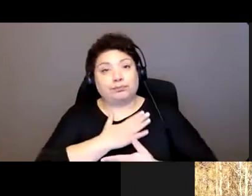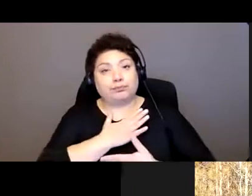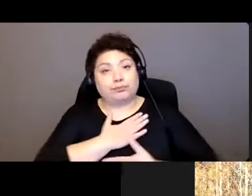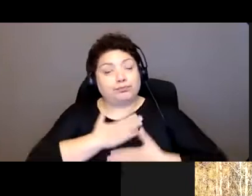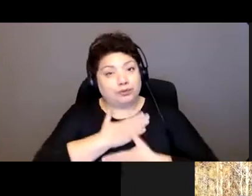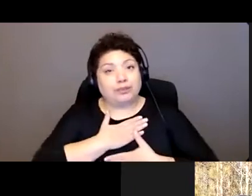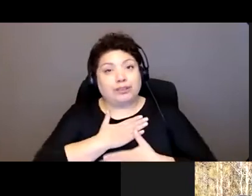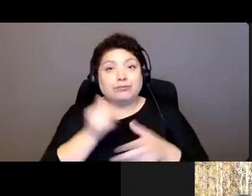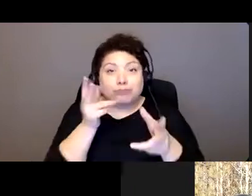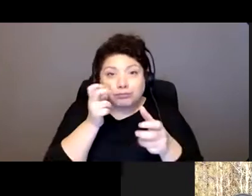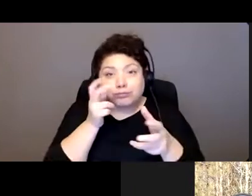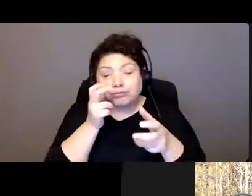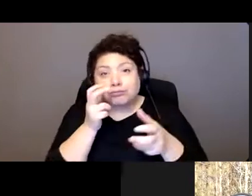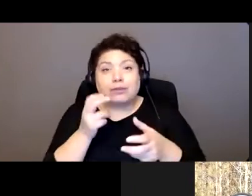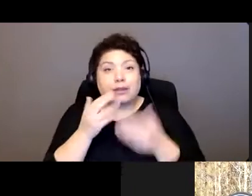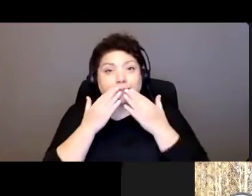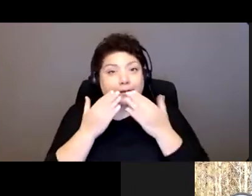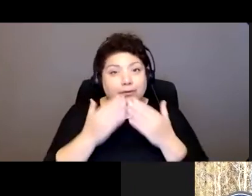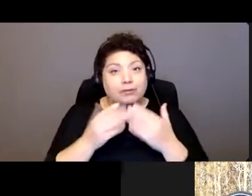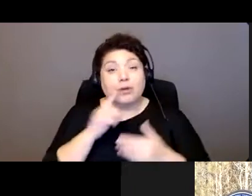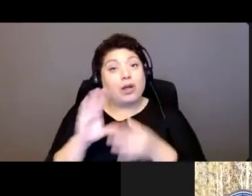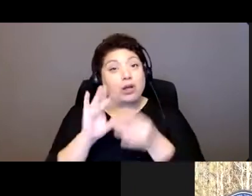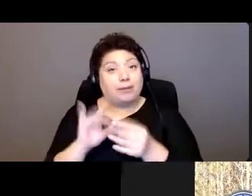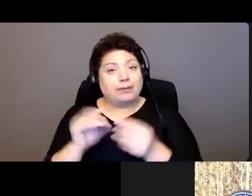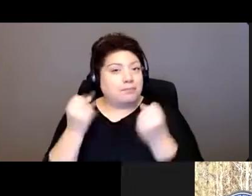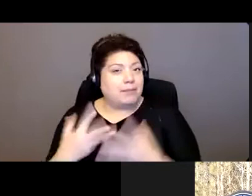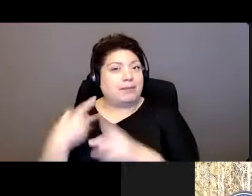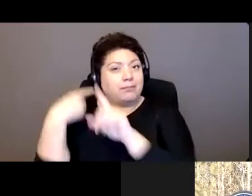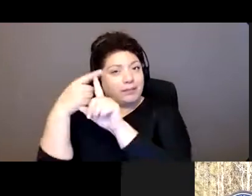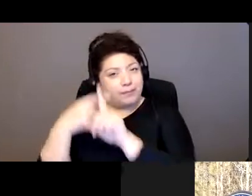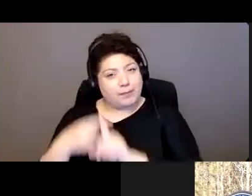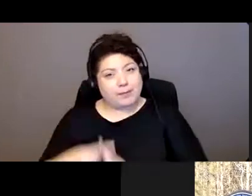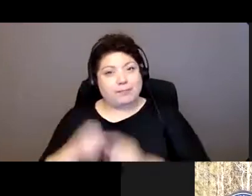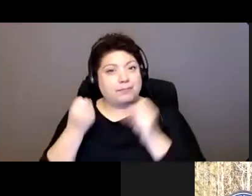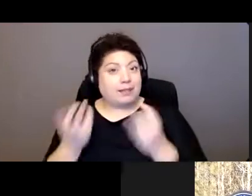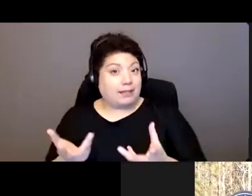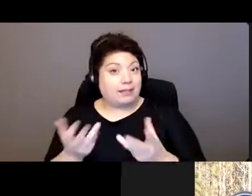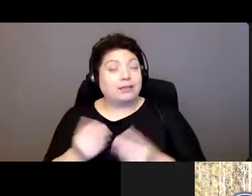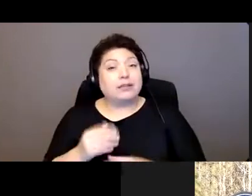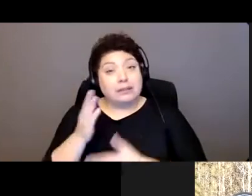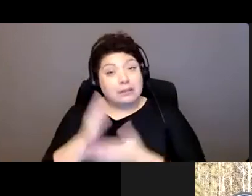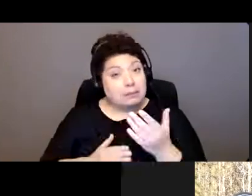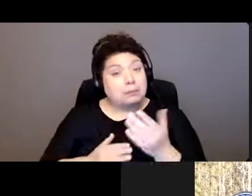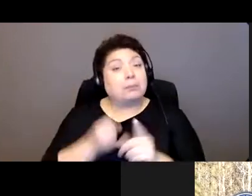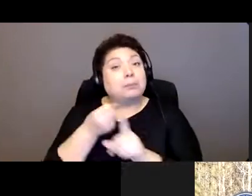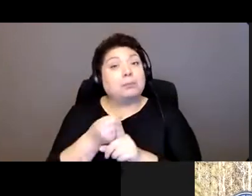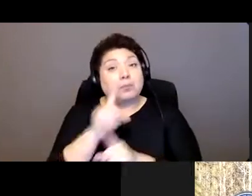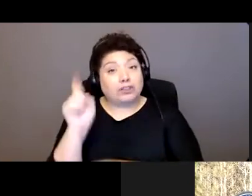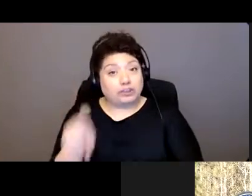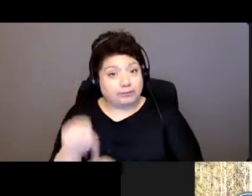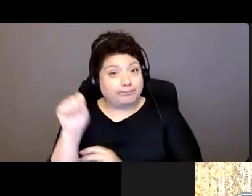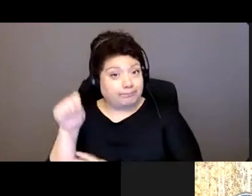you how wonderful the comments are. So, but there are definitely a few questions.